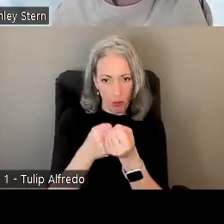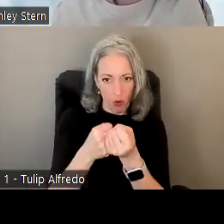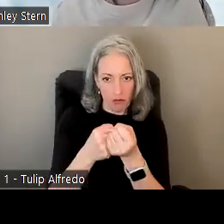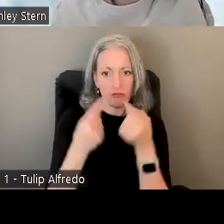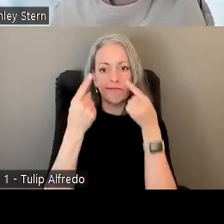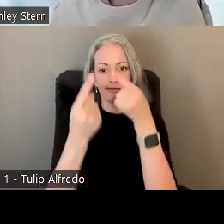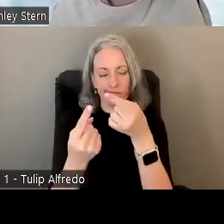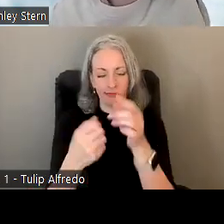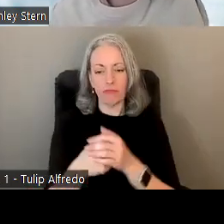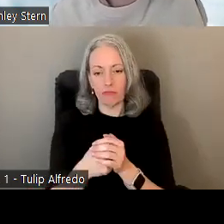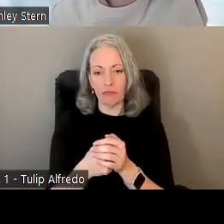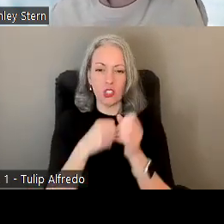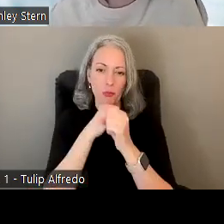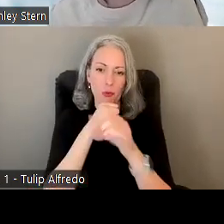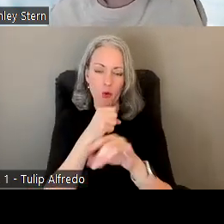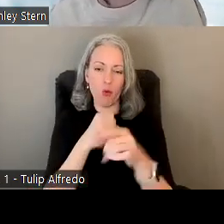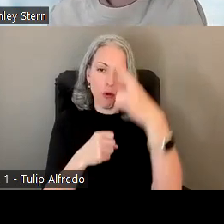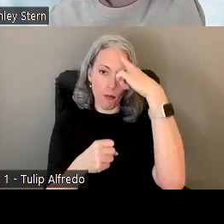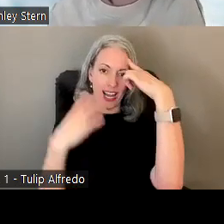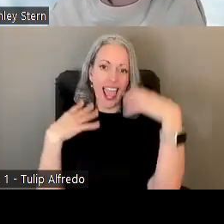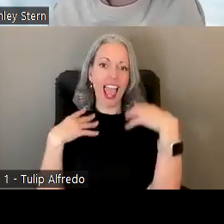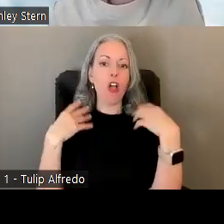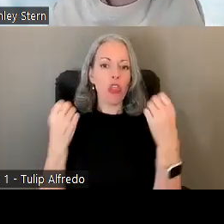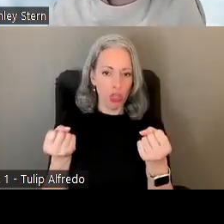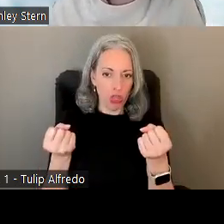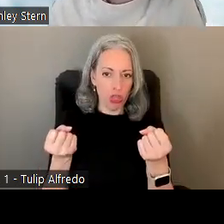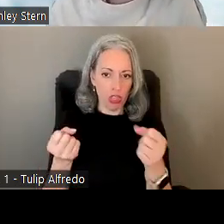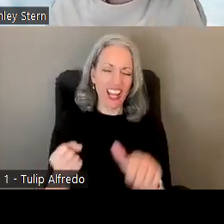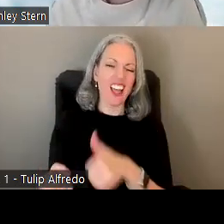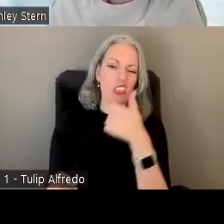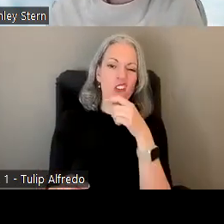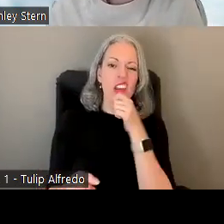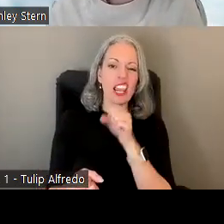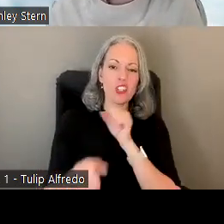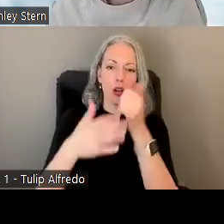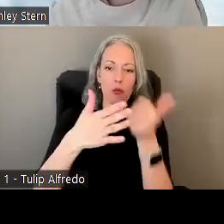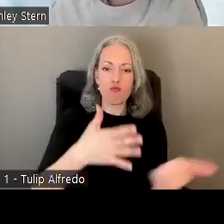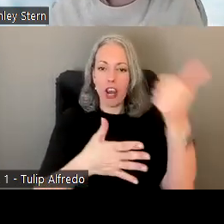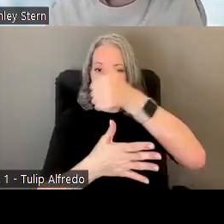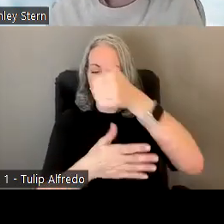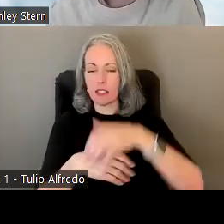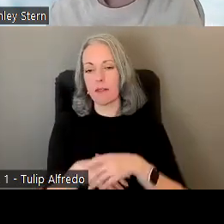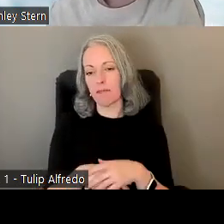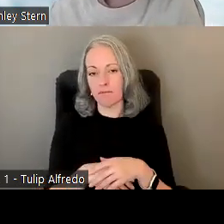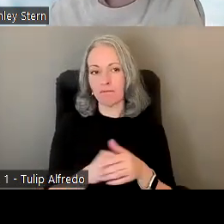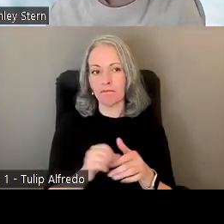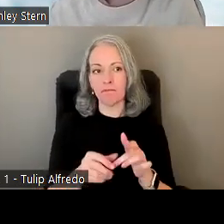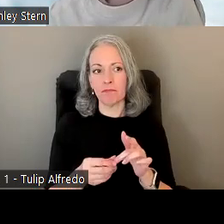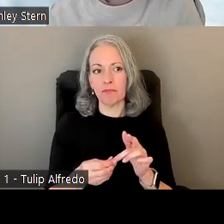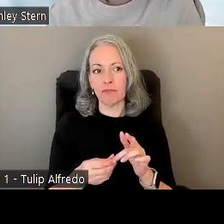targeted to promote brain health and address other healthy aging priorities. And the next slide, please.